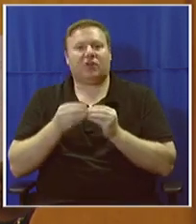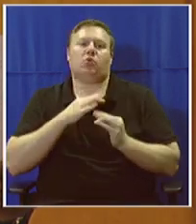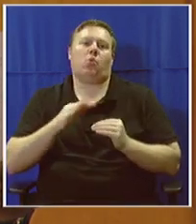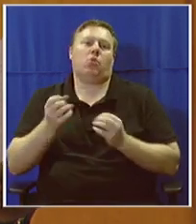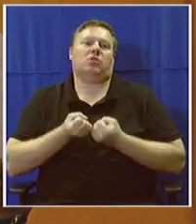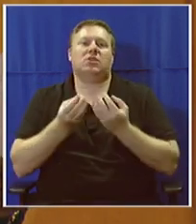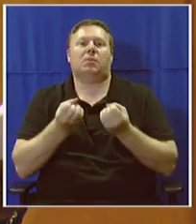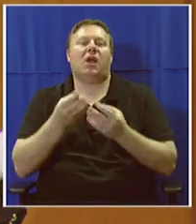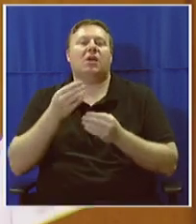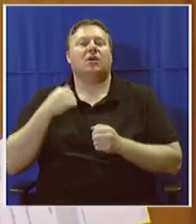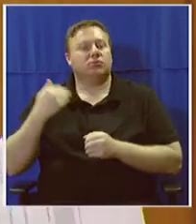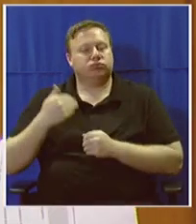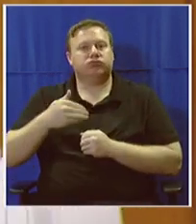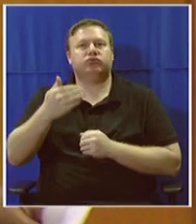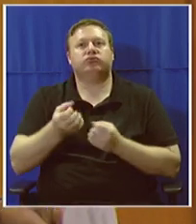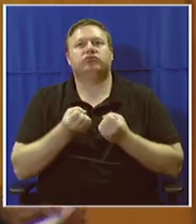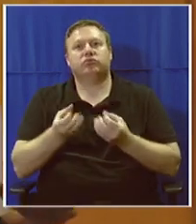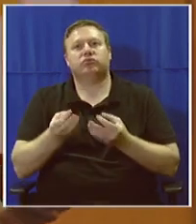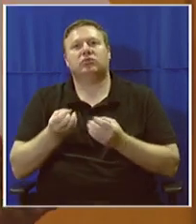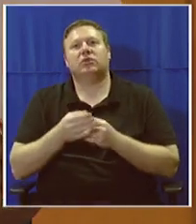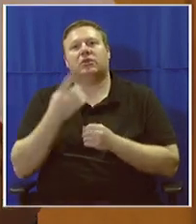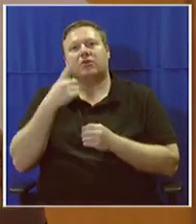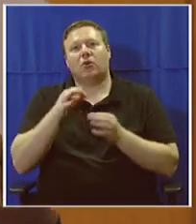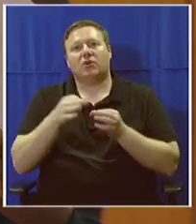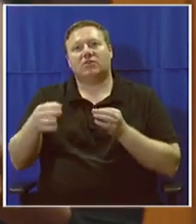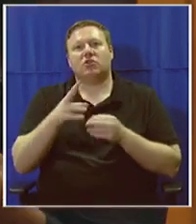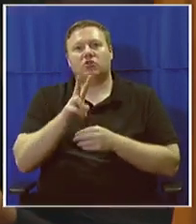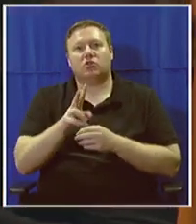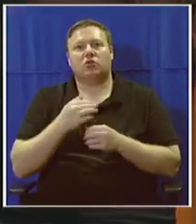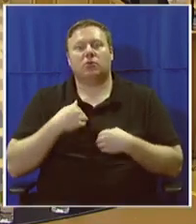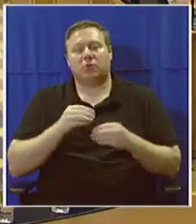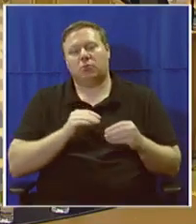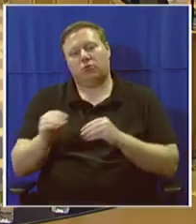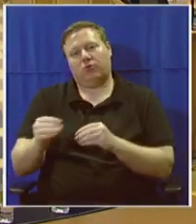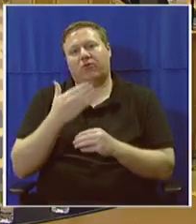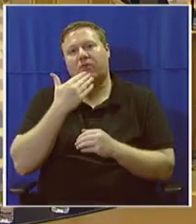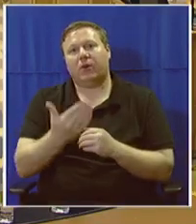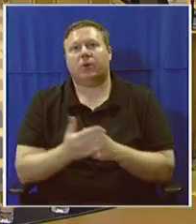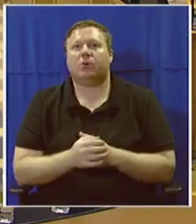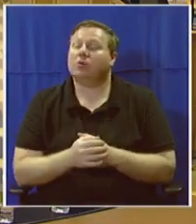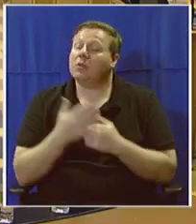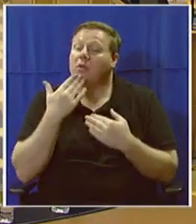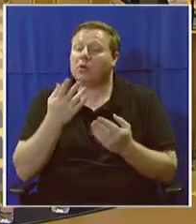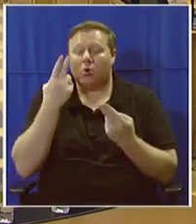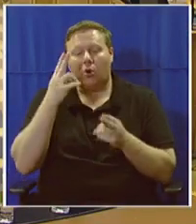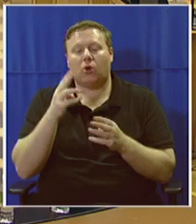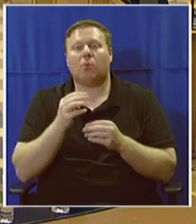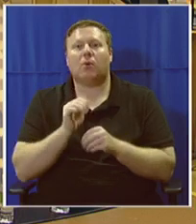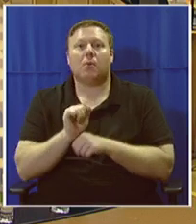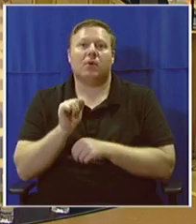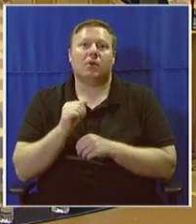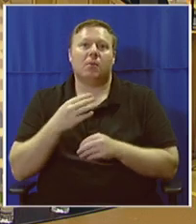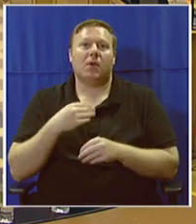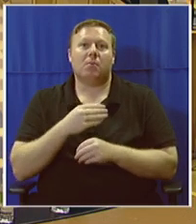water to the residents of Extension 2. Thank you. Thank you, Honorable Member. Are there any objections to that?